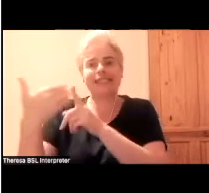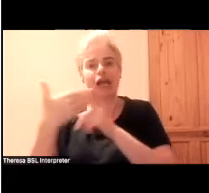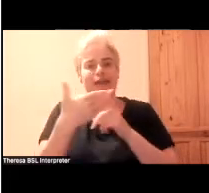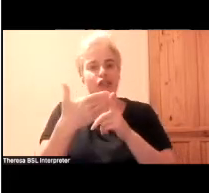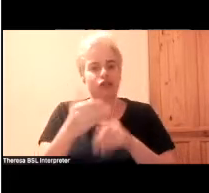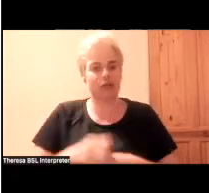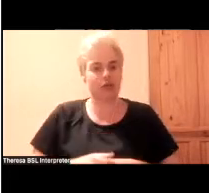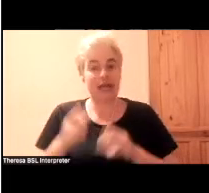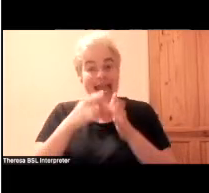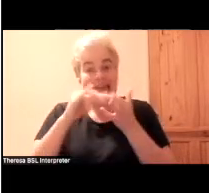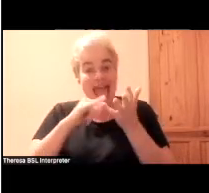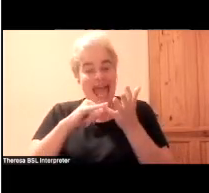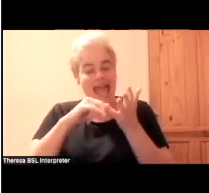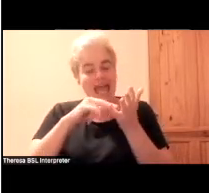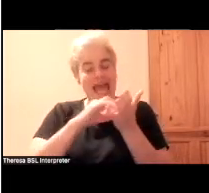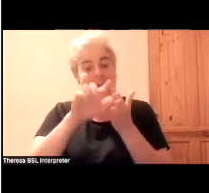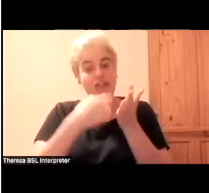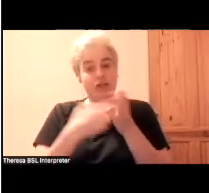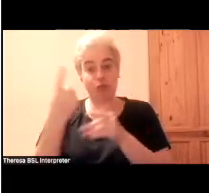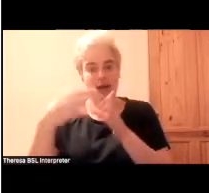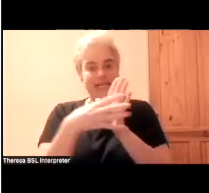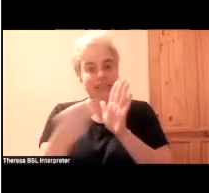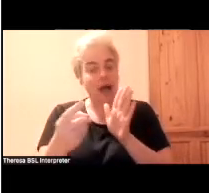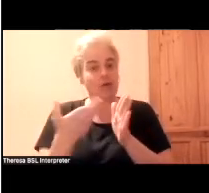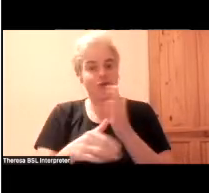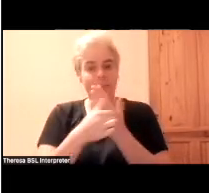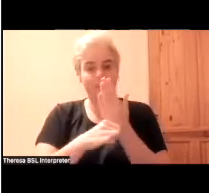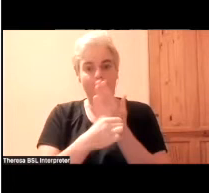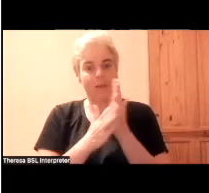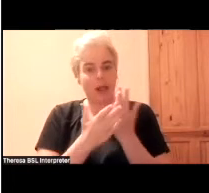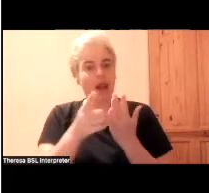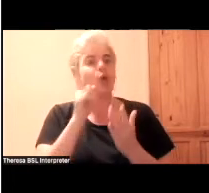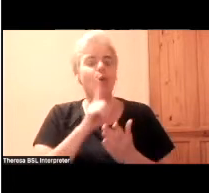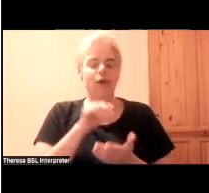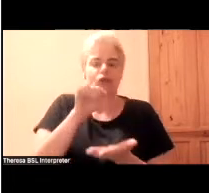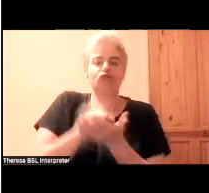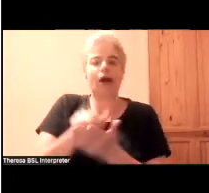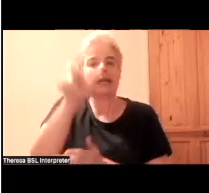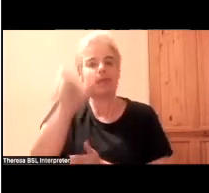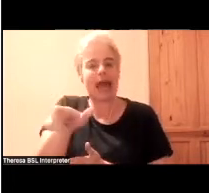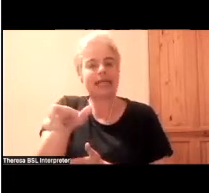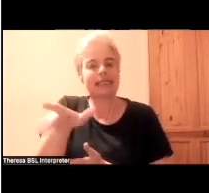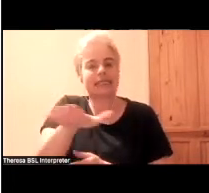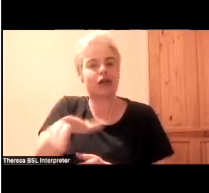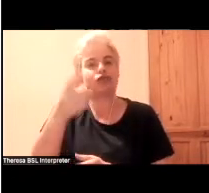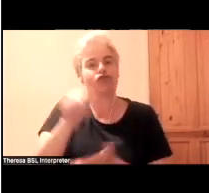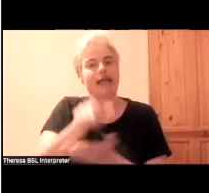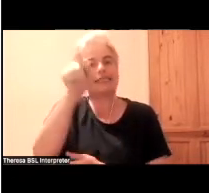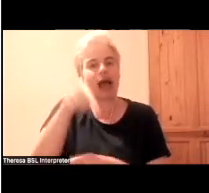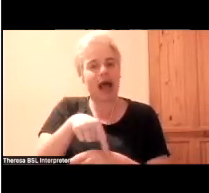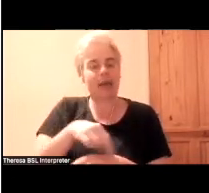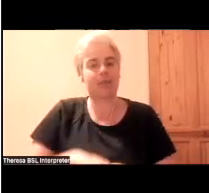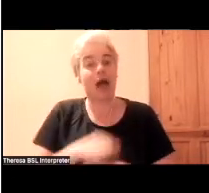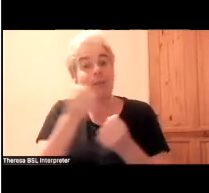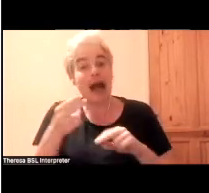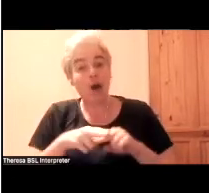Esther is an example from the Bible of a woman in the right place at the right time. The power